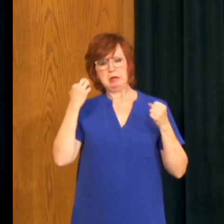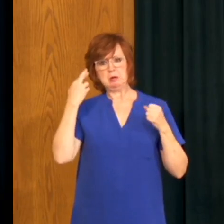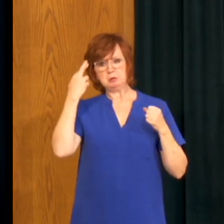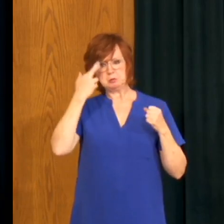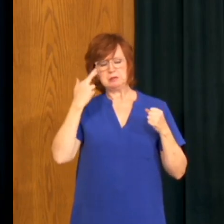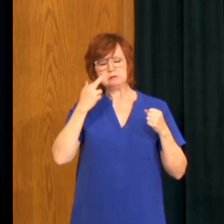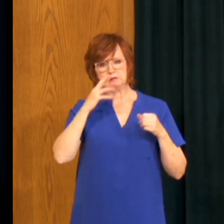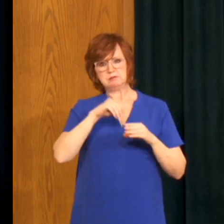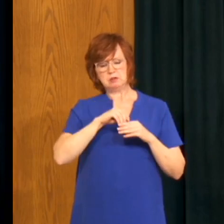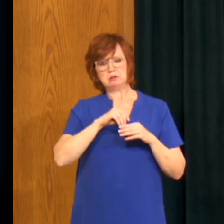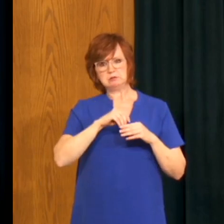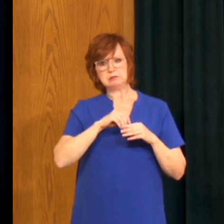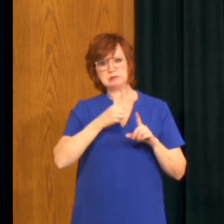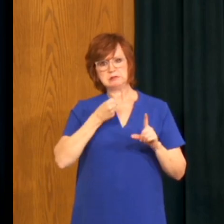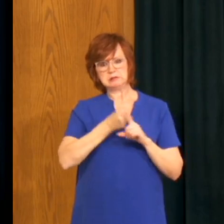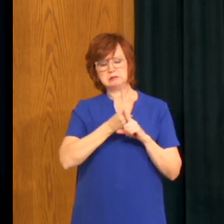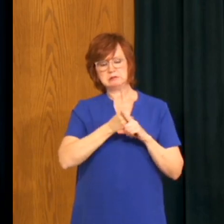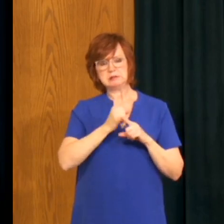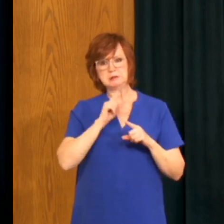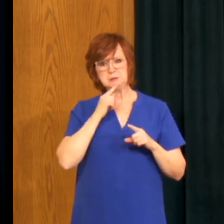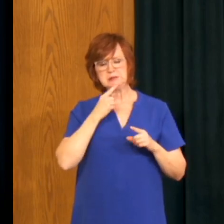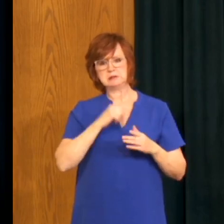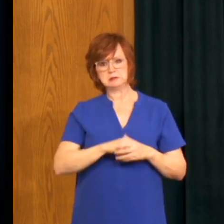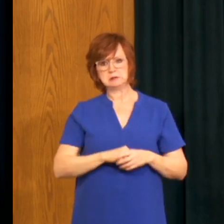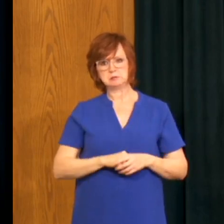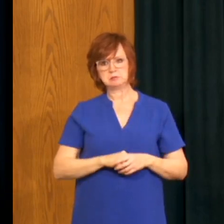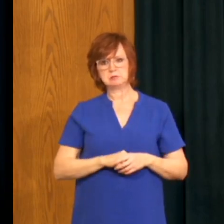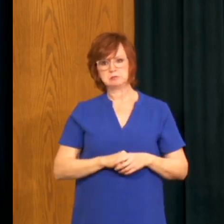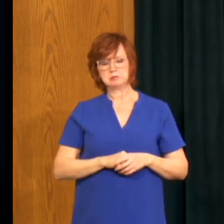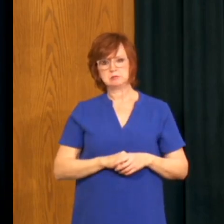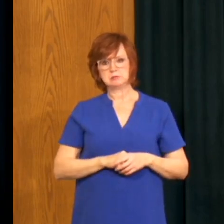health care perspective and a personal mental health